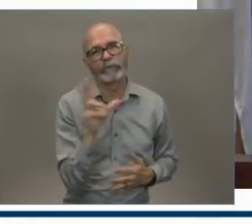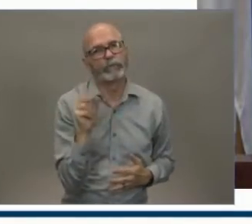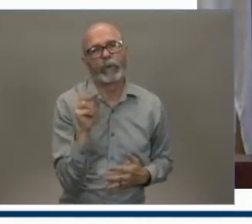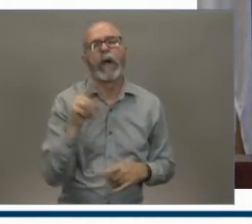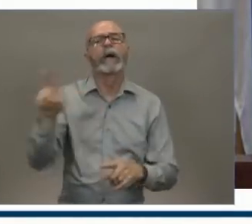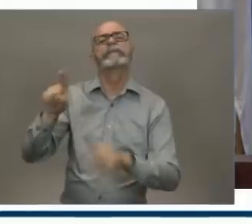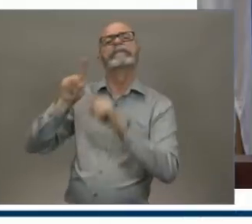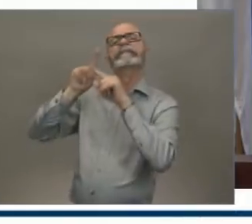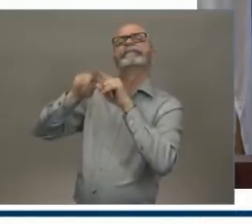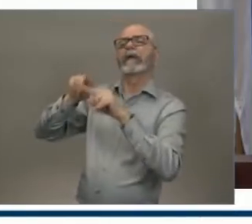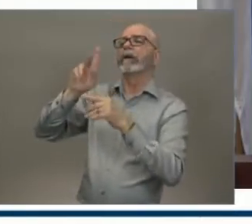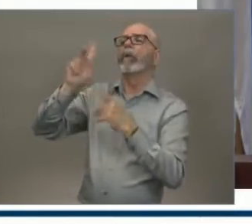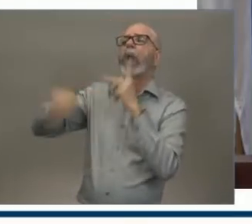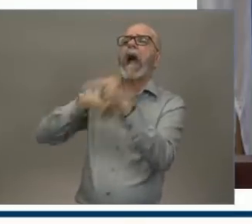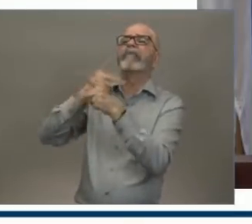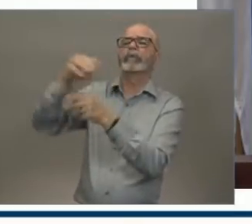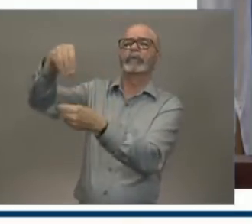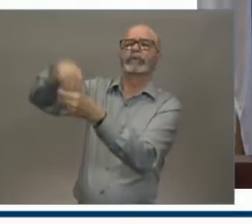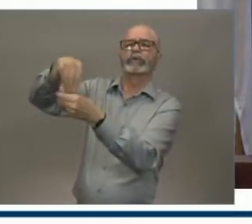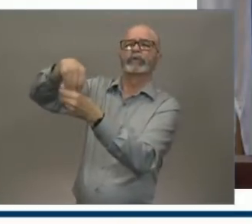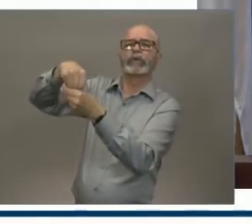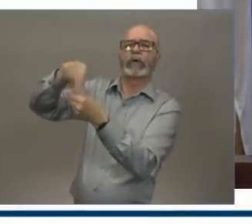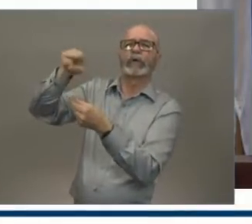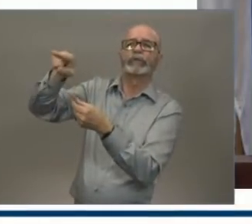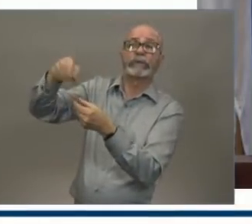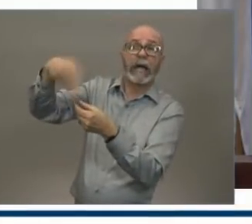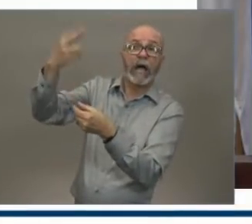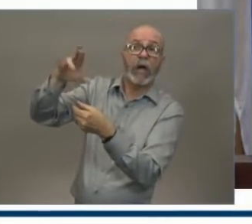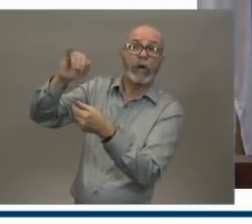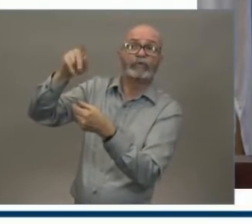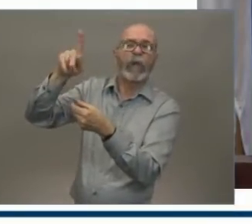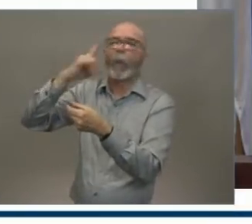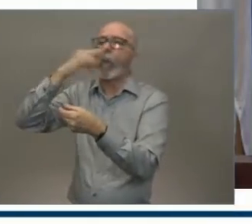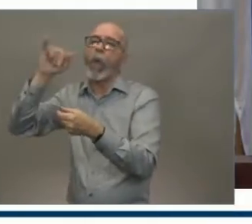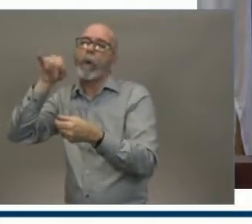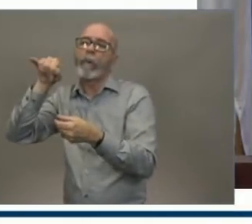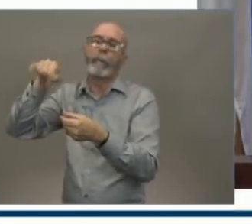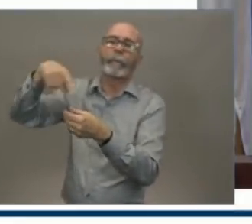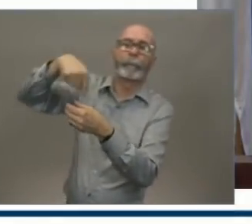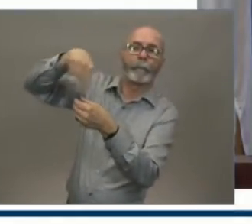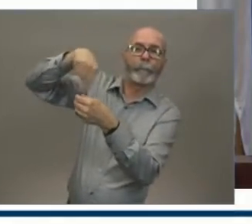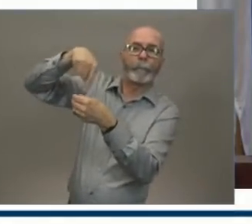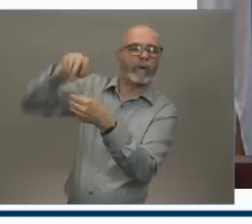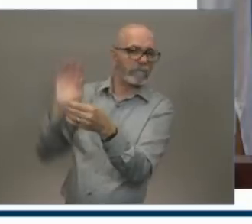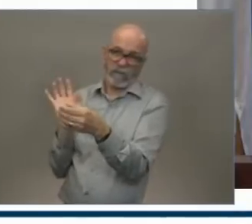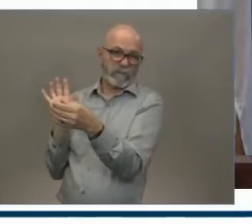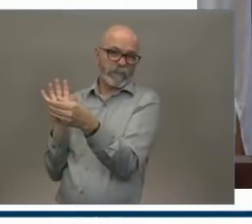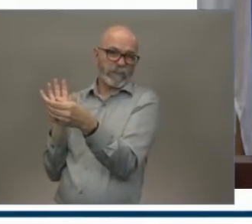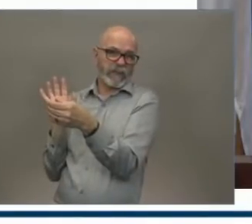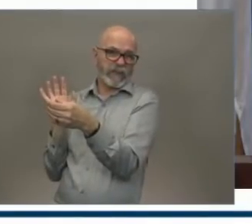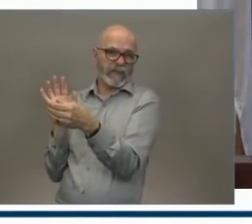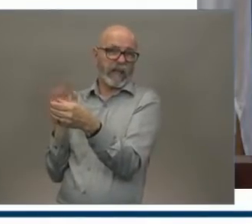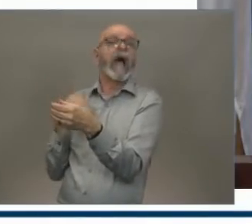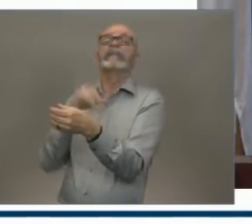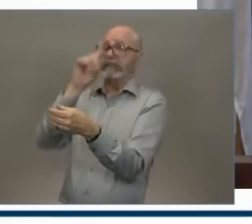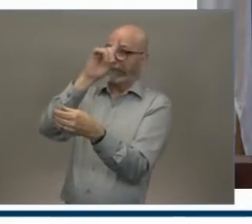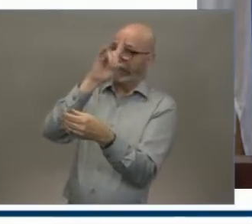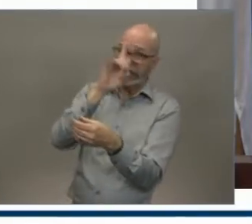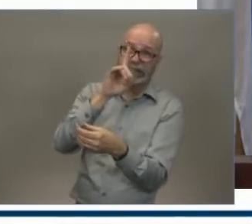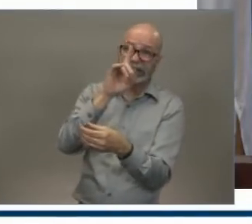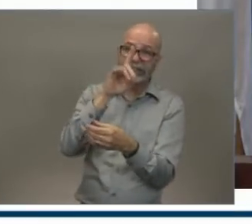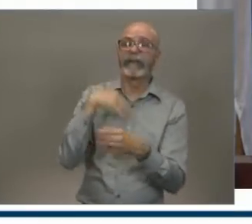what we see as the potential risk to those students. But we've had some cases where we've closed the school for cleaning for a few days and